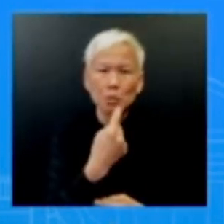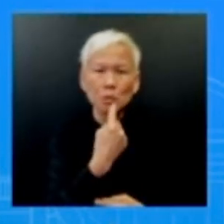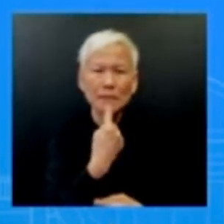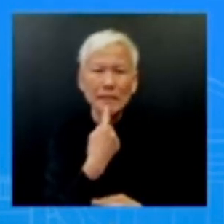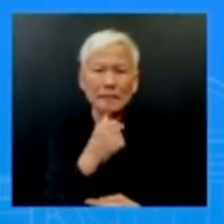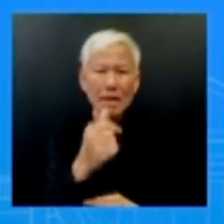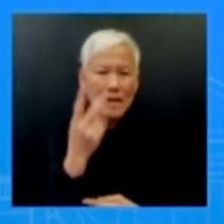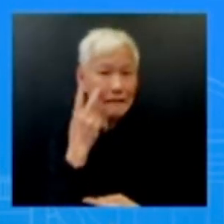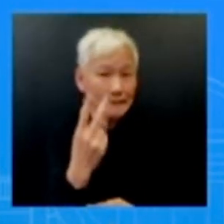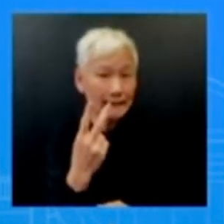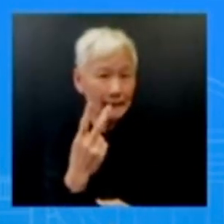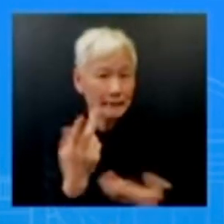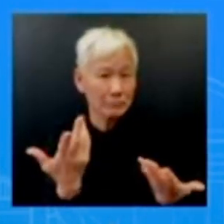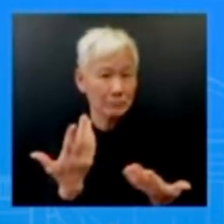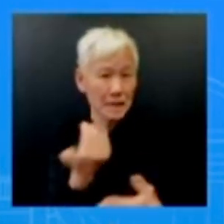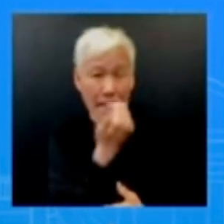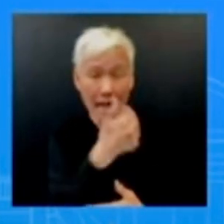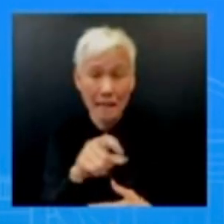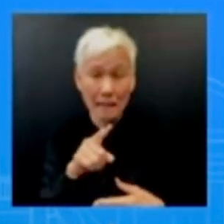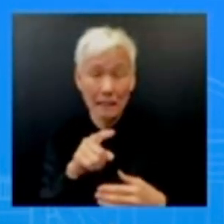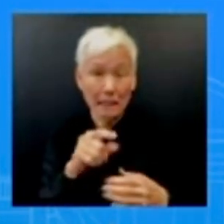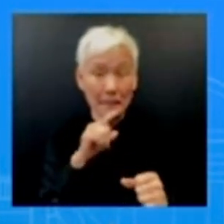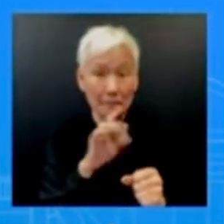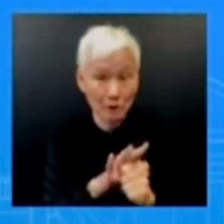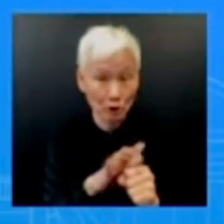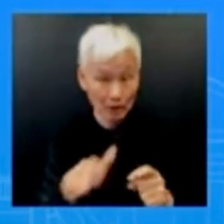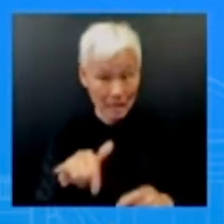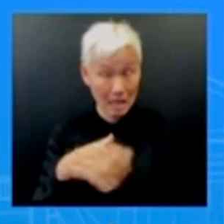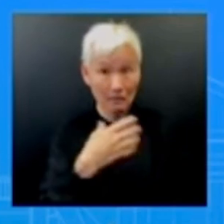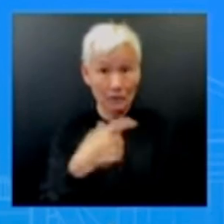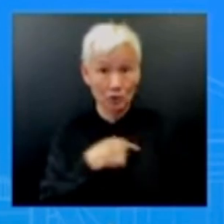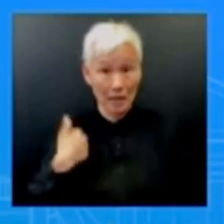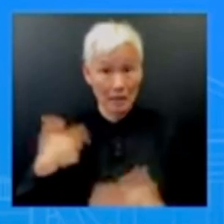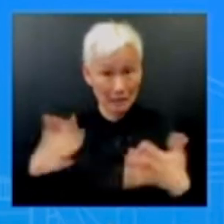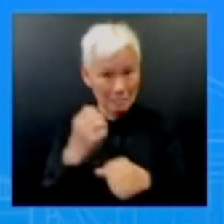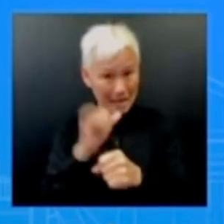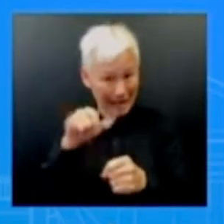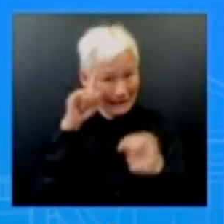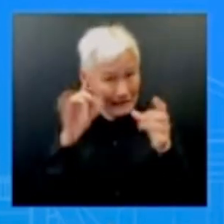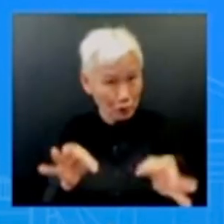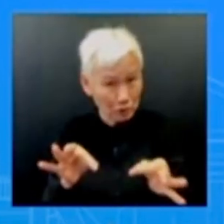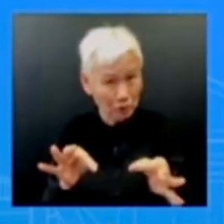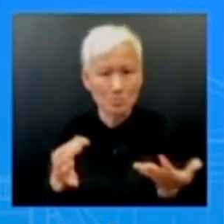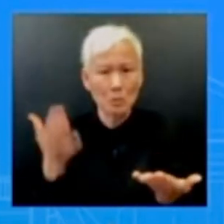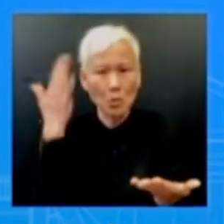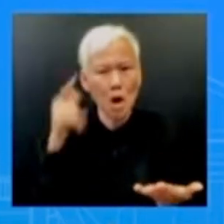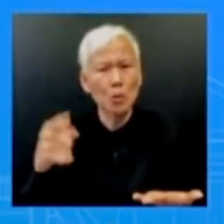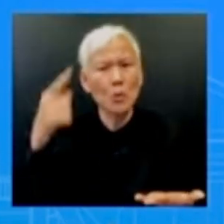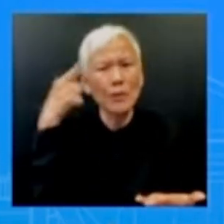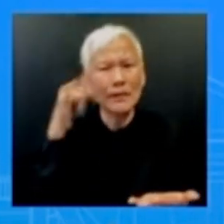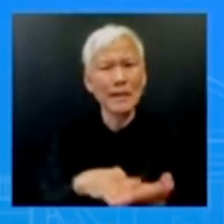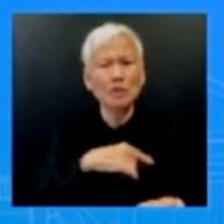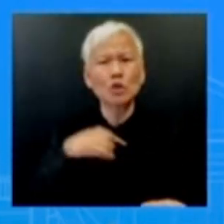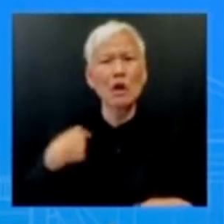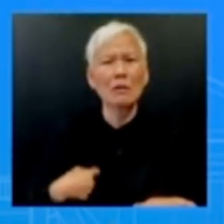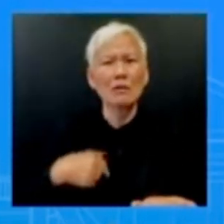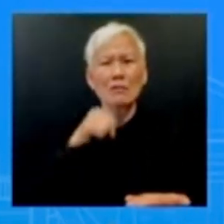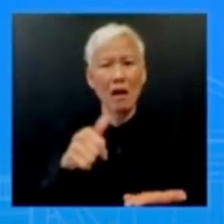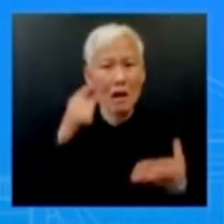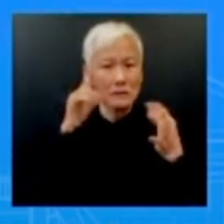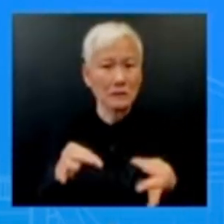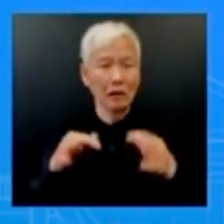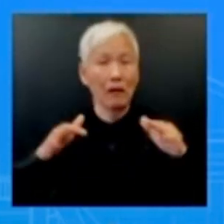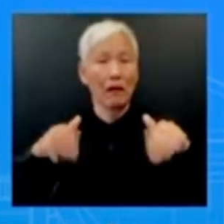made a decision yet when it comes to providing aid. Why do you think China hasn't made this decision yet? Do you think they're waiting for this meeting today,